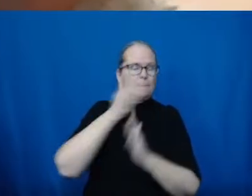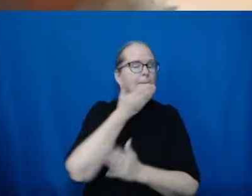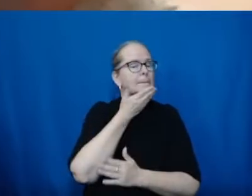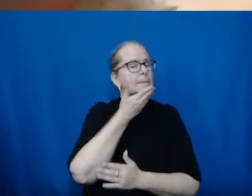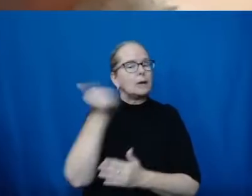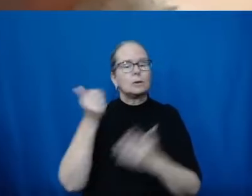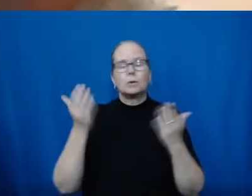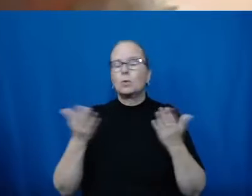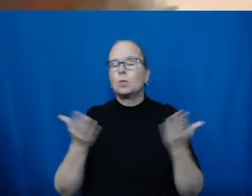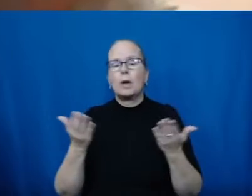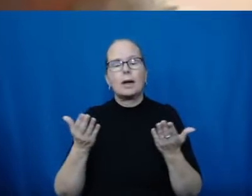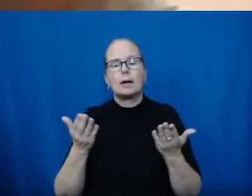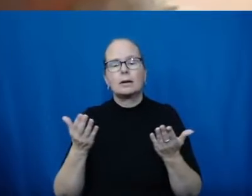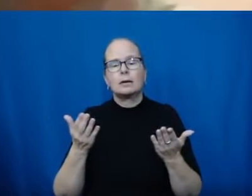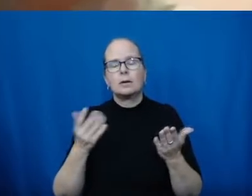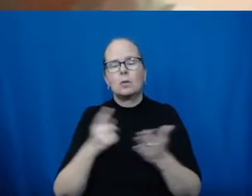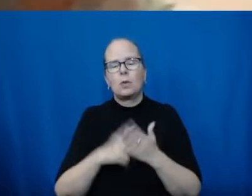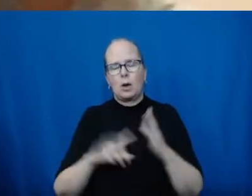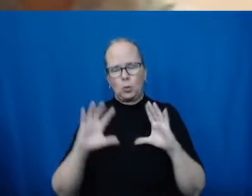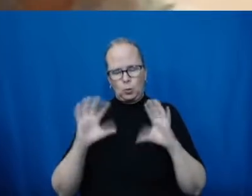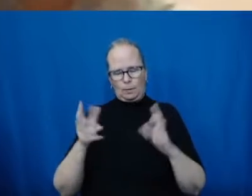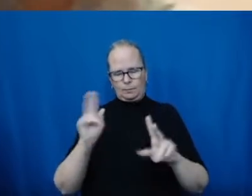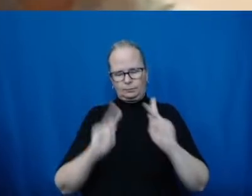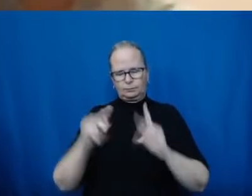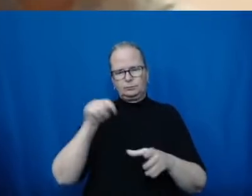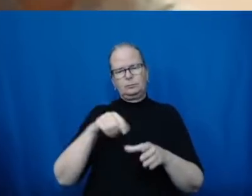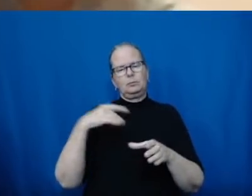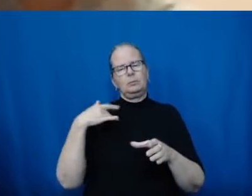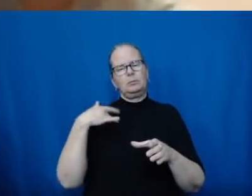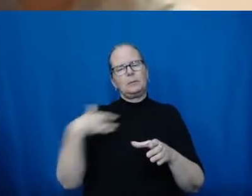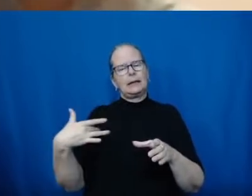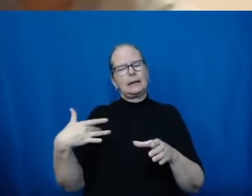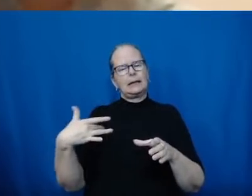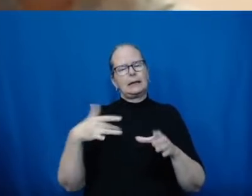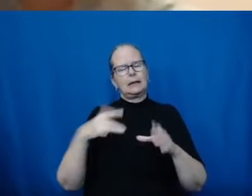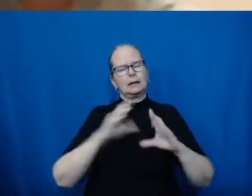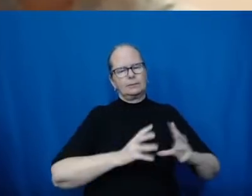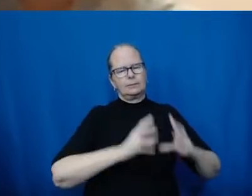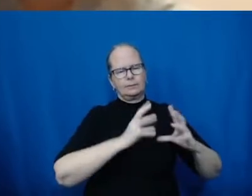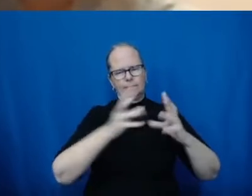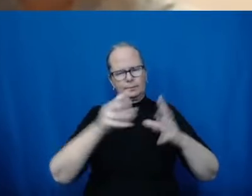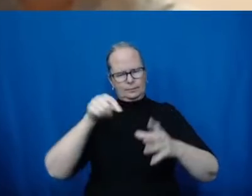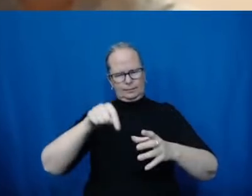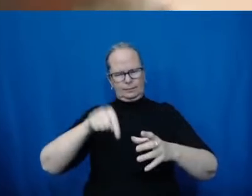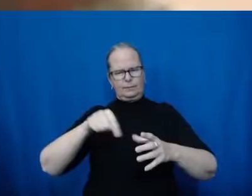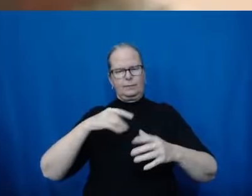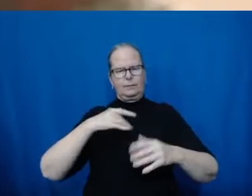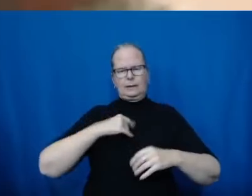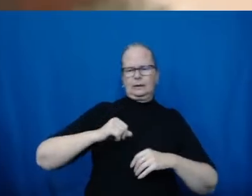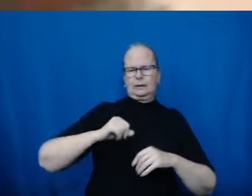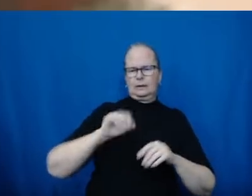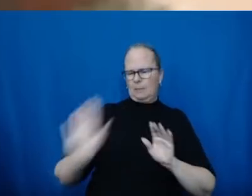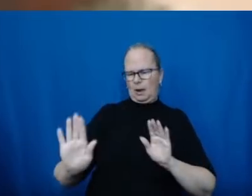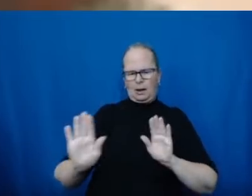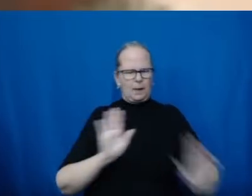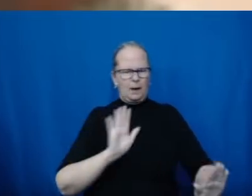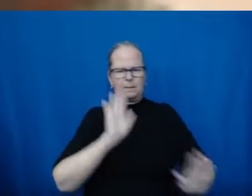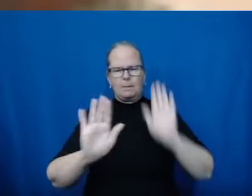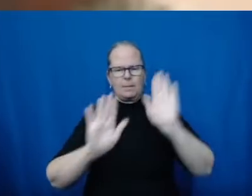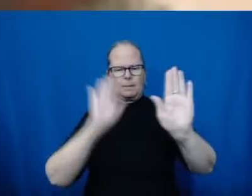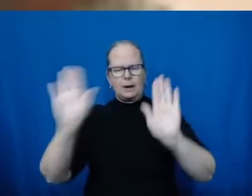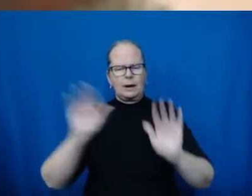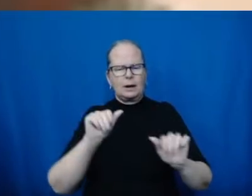that hesitancy. And as you mentioned, with so many messages around what is safe to put into our bodies during a time